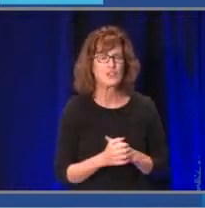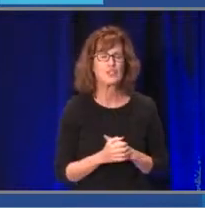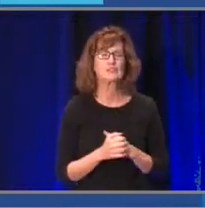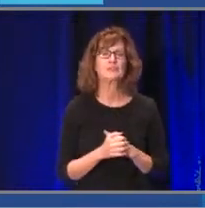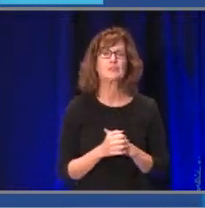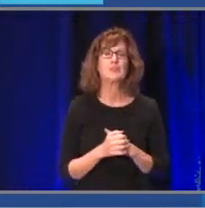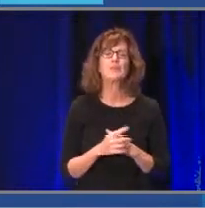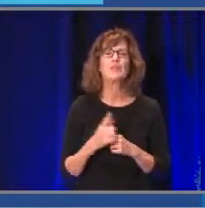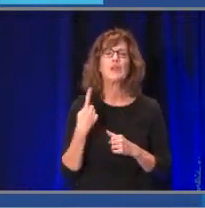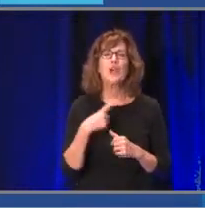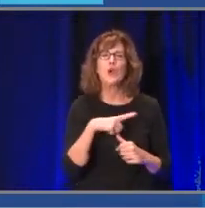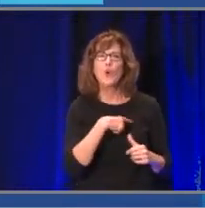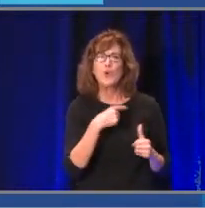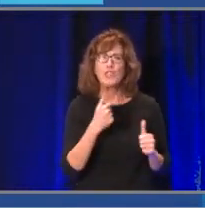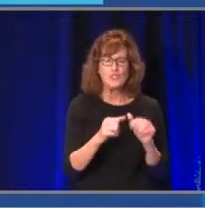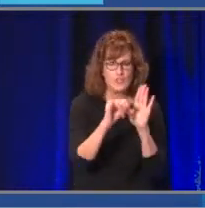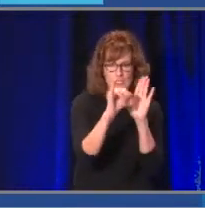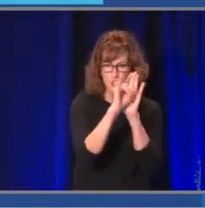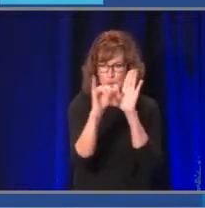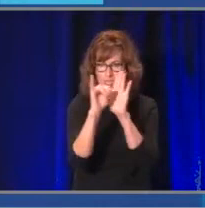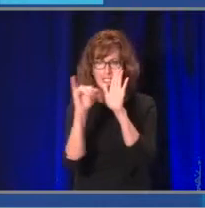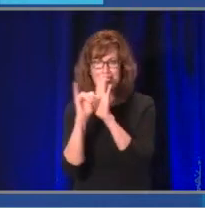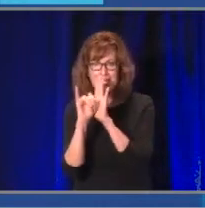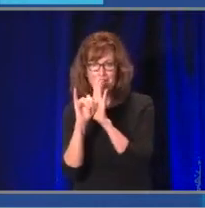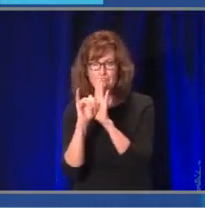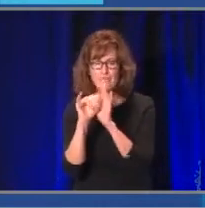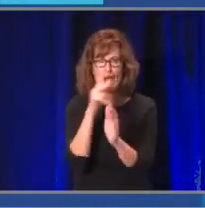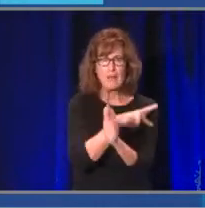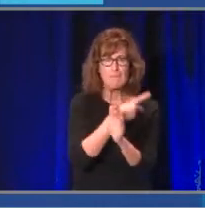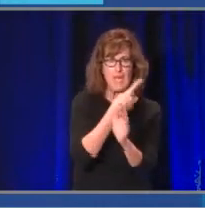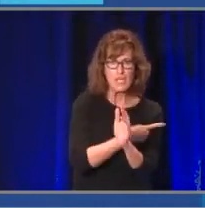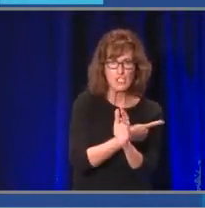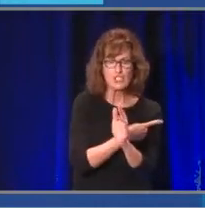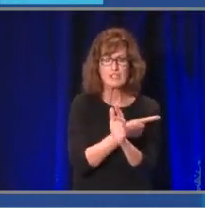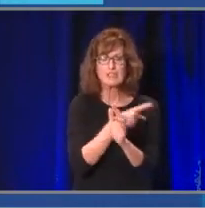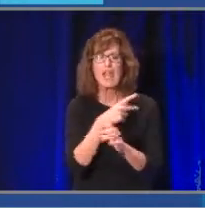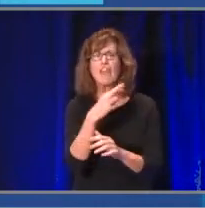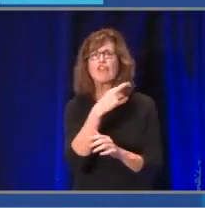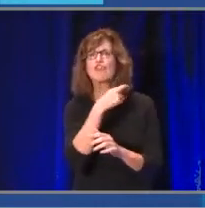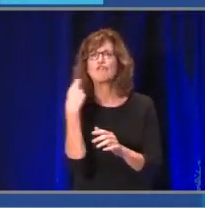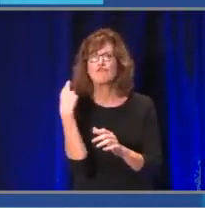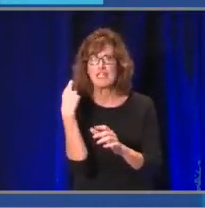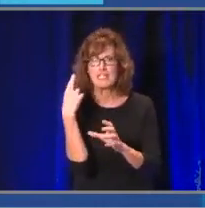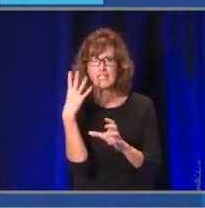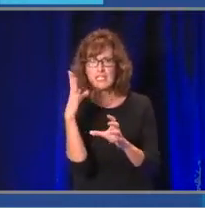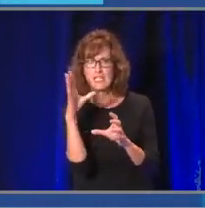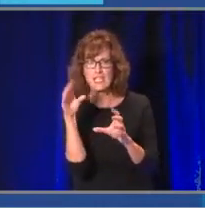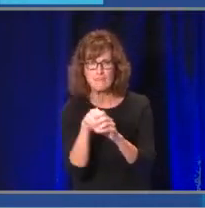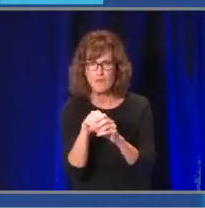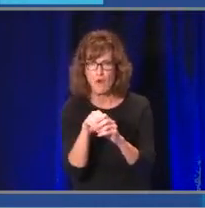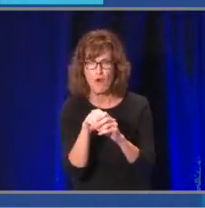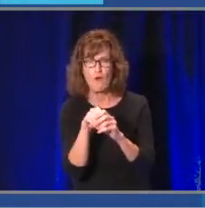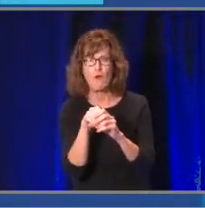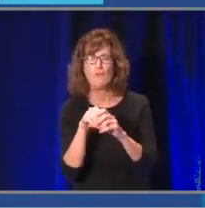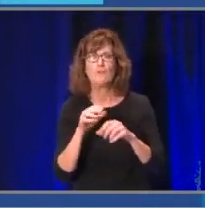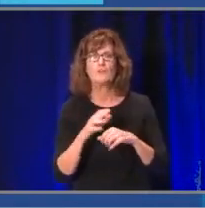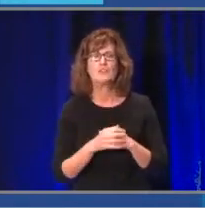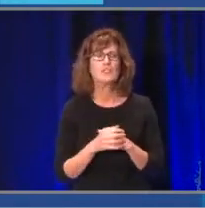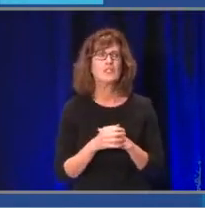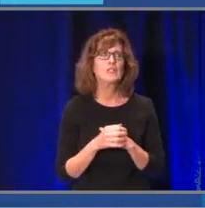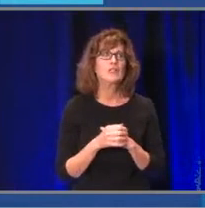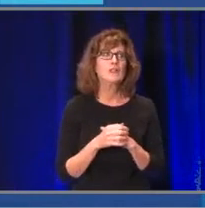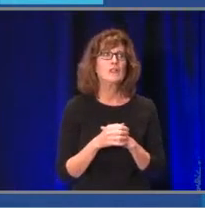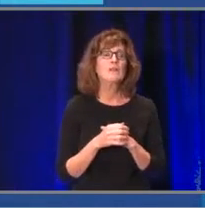patients early on in terms of identifying their risk categorization. Prostate cancer is not binary. If you have prostate cancer, there's